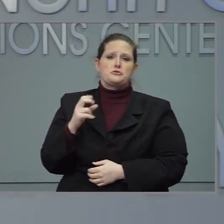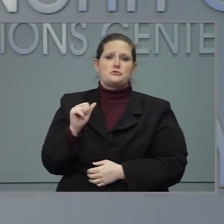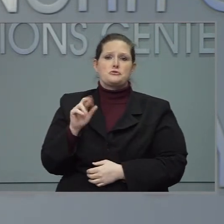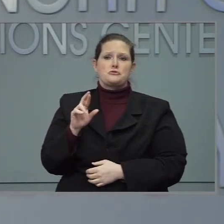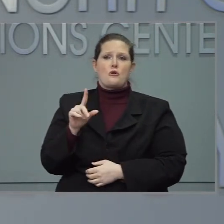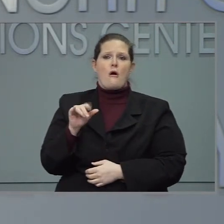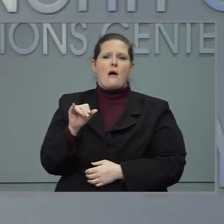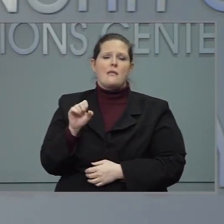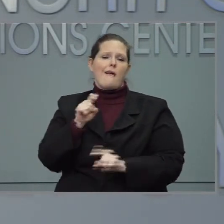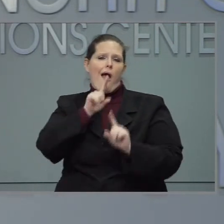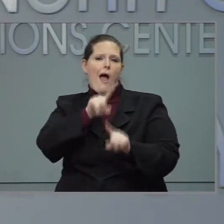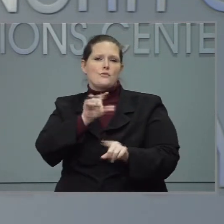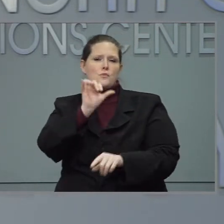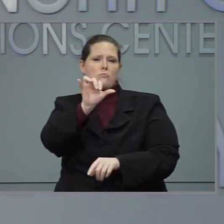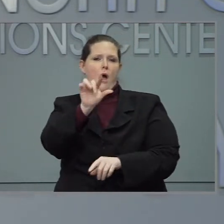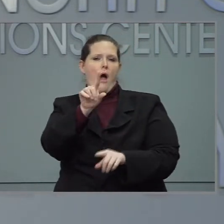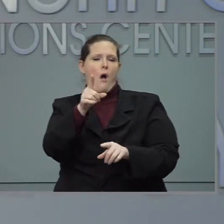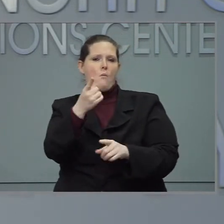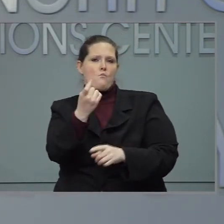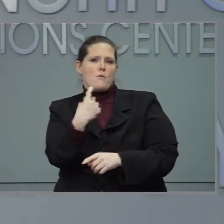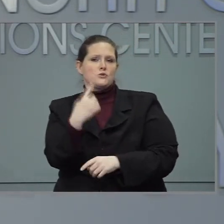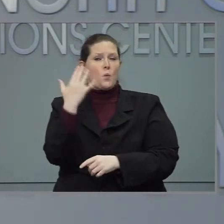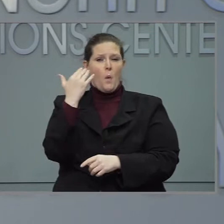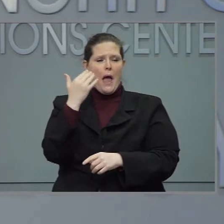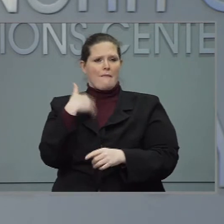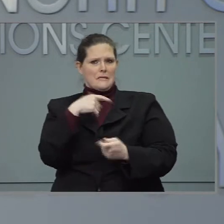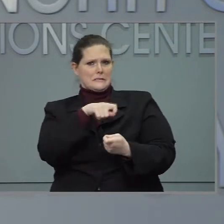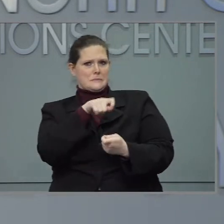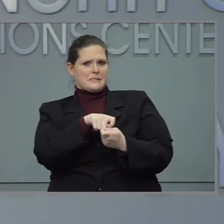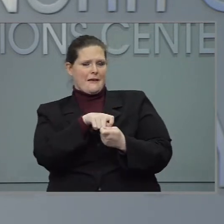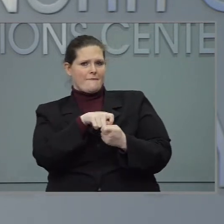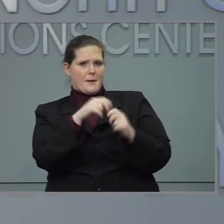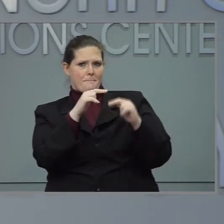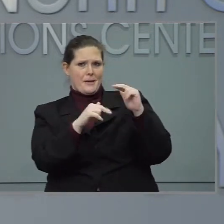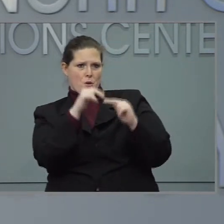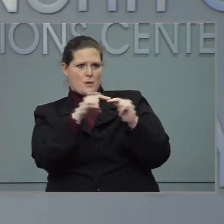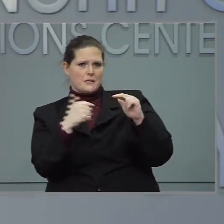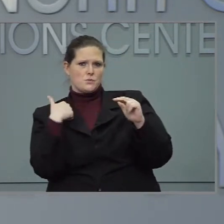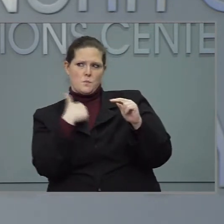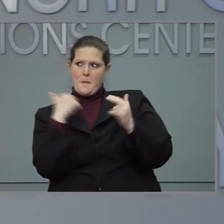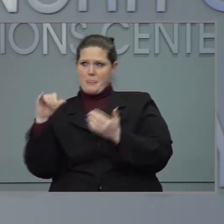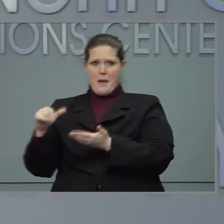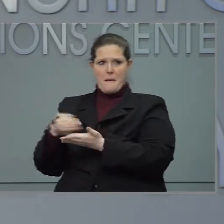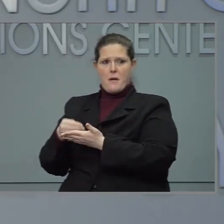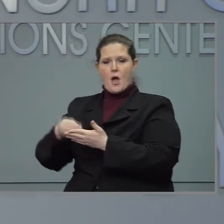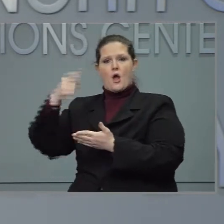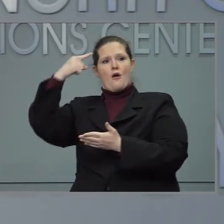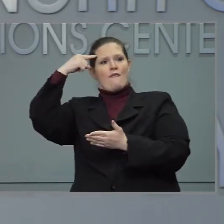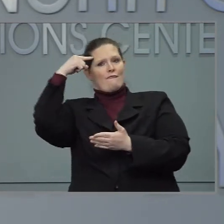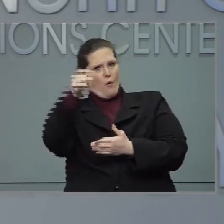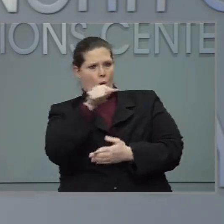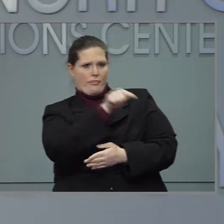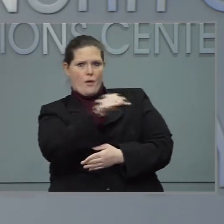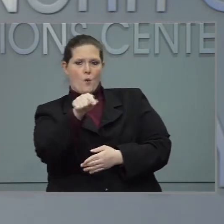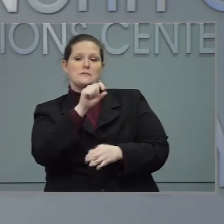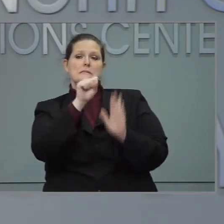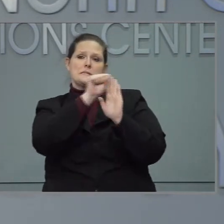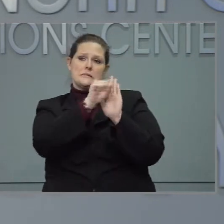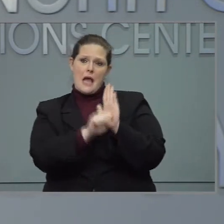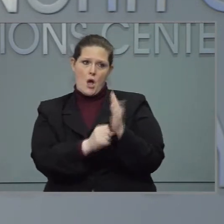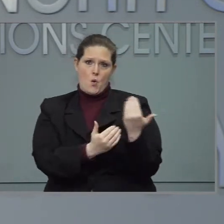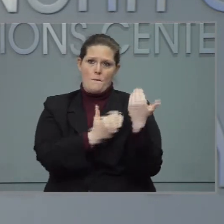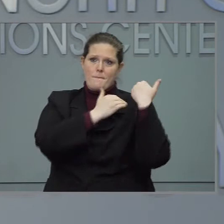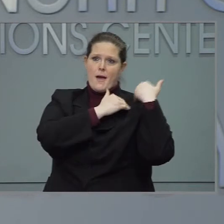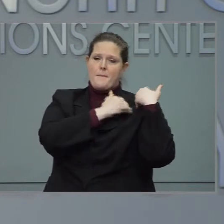there are a number of specific buildings that we want to invest in that the state is responsible for in